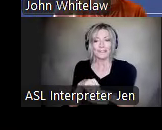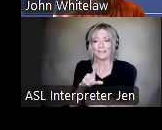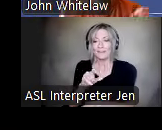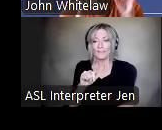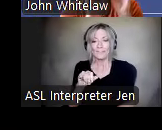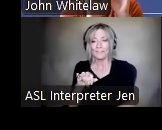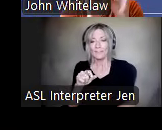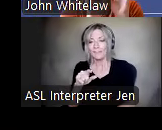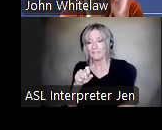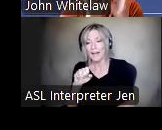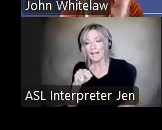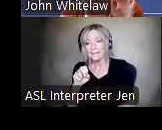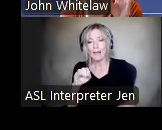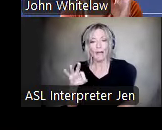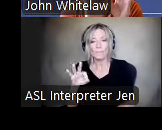gets missed.